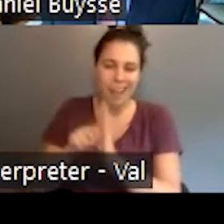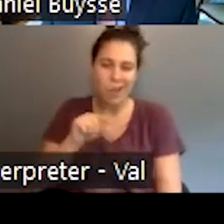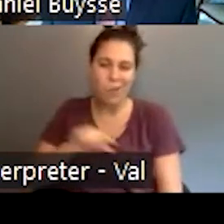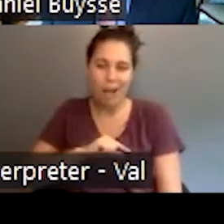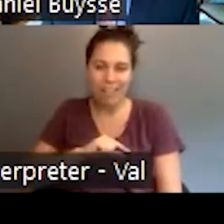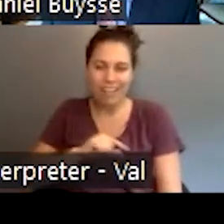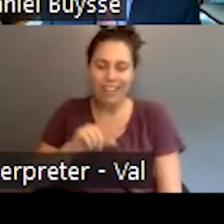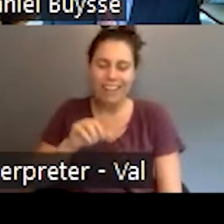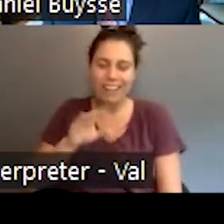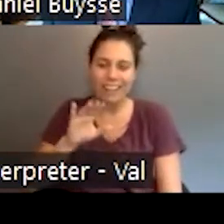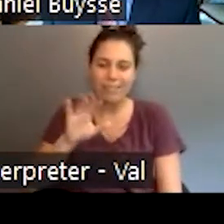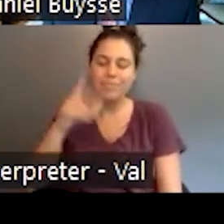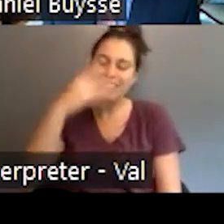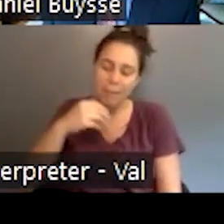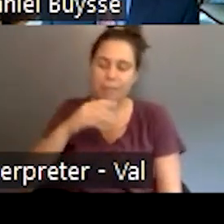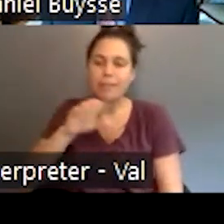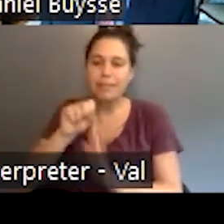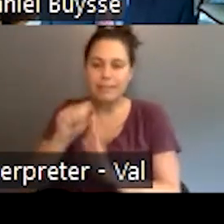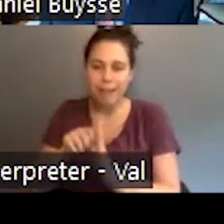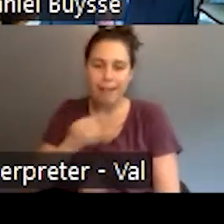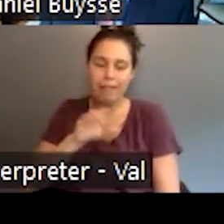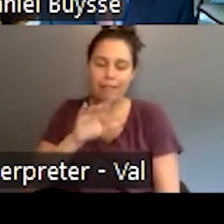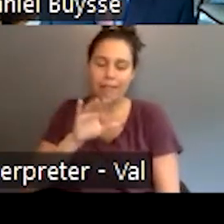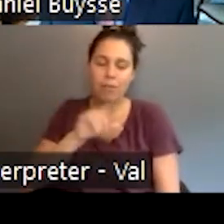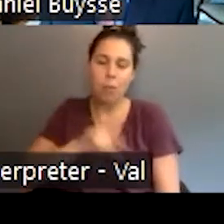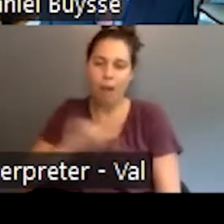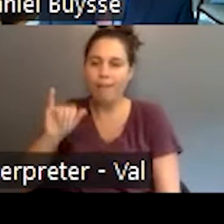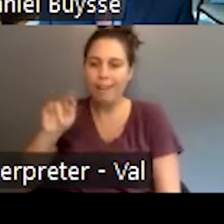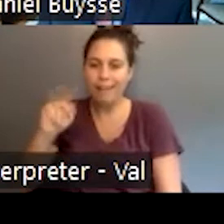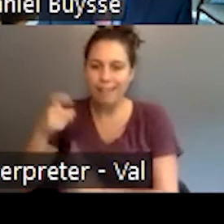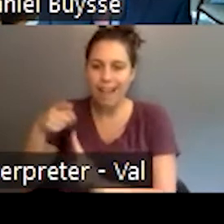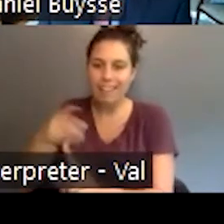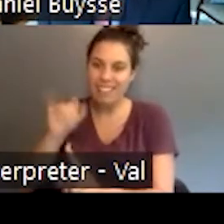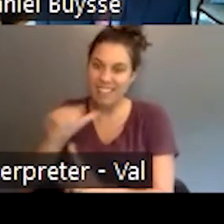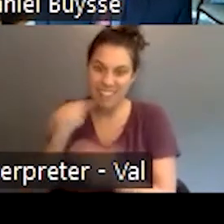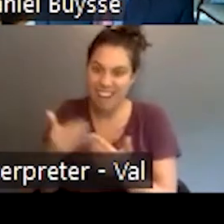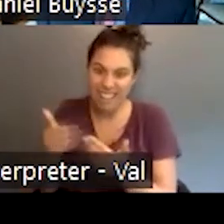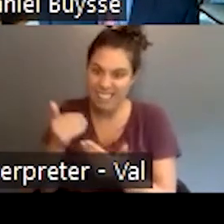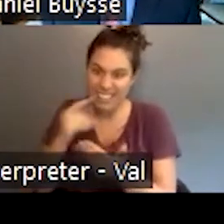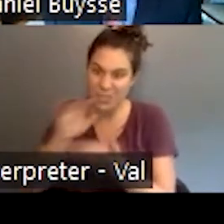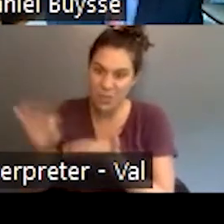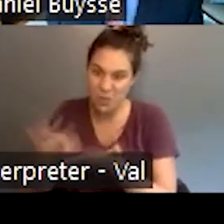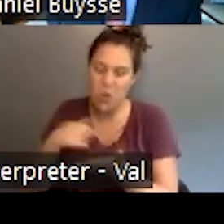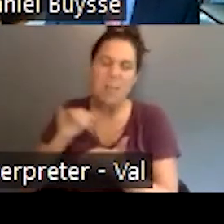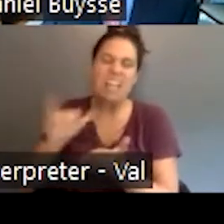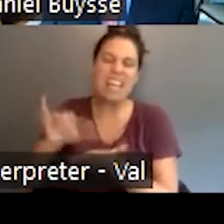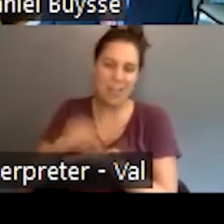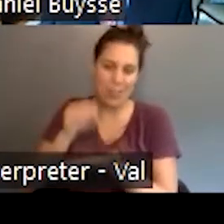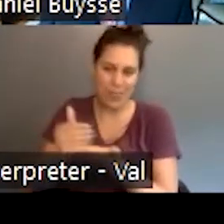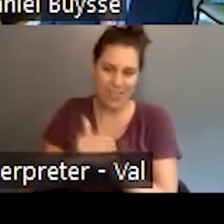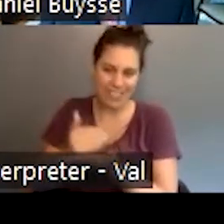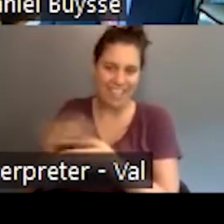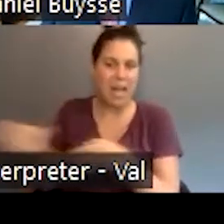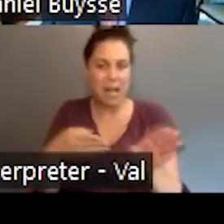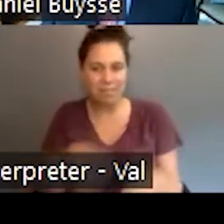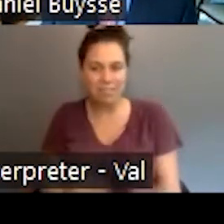require calculations and is not necessarily easy to score on that account. Finally, I